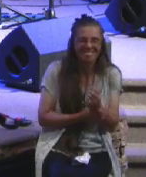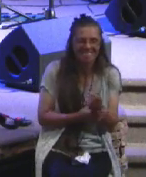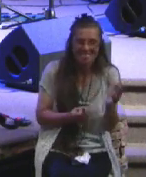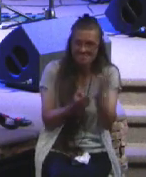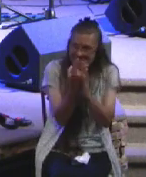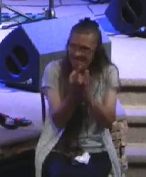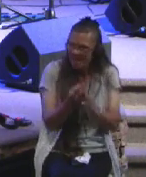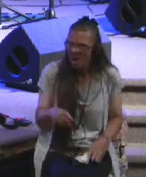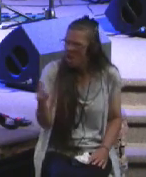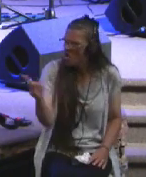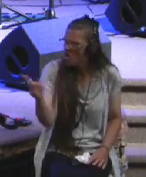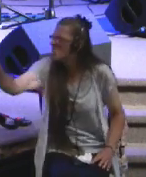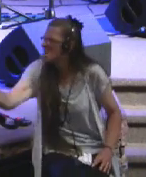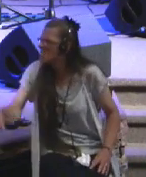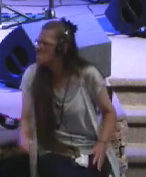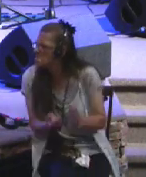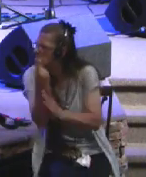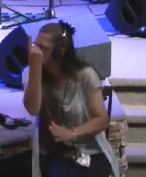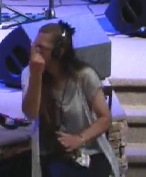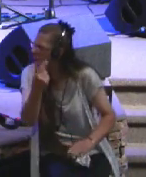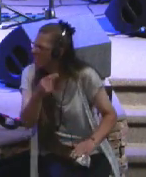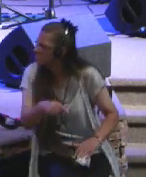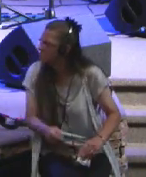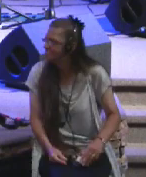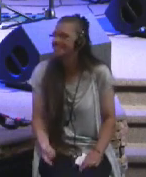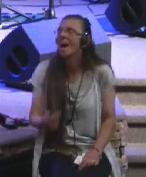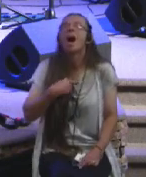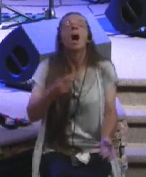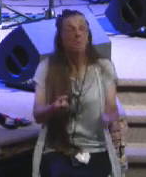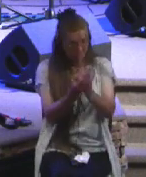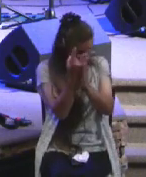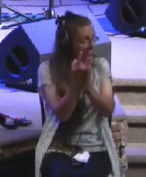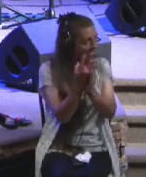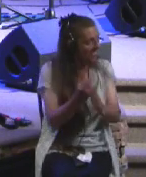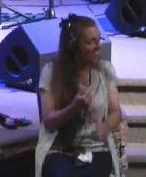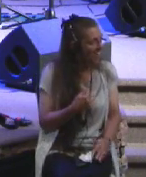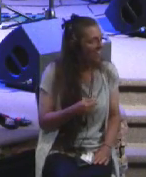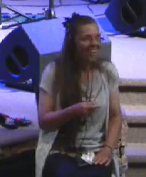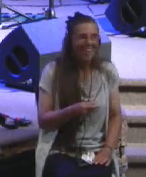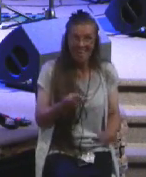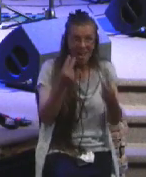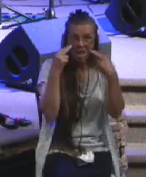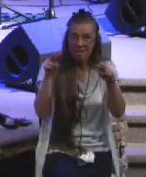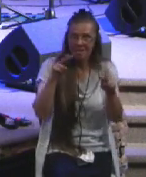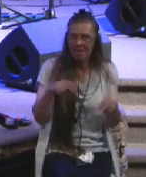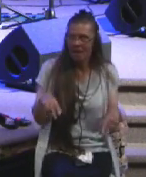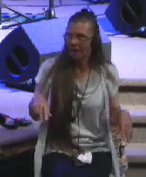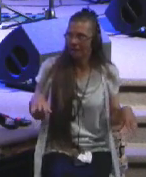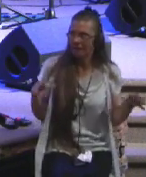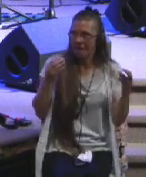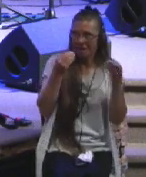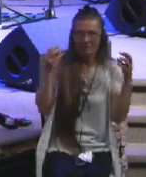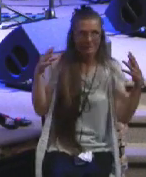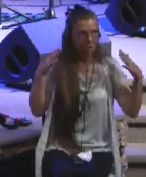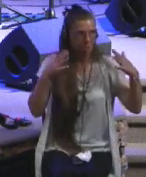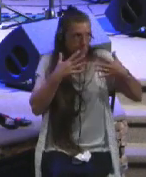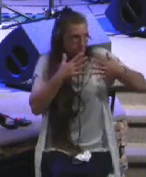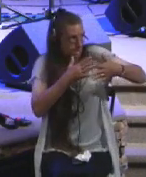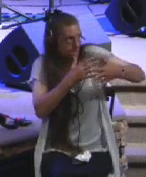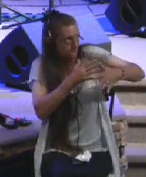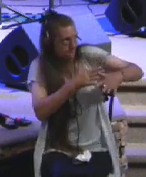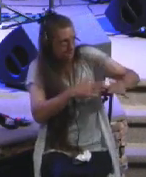How would y'all know? Y'all ain't never been here at midnight. Man, I've been here at midnight. I'm telling you, it looks more like a haunted house than anything else. It's